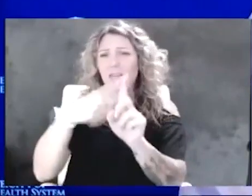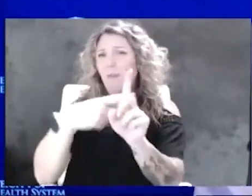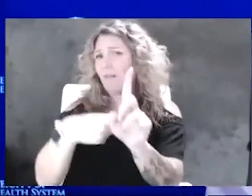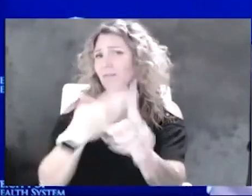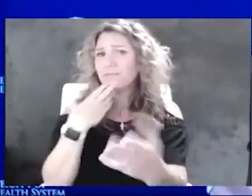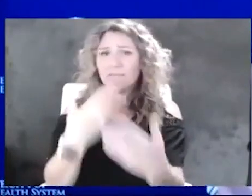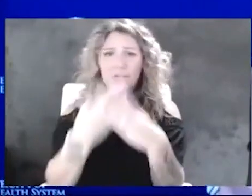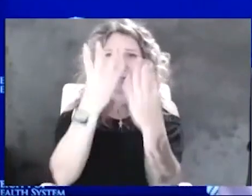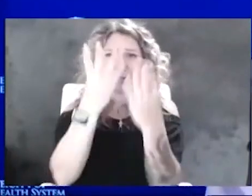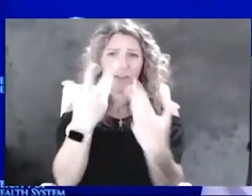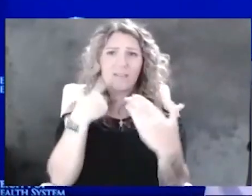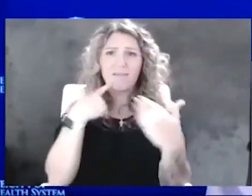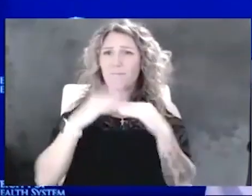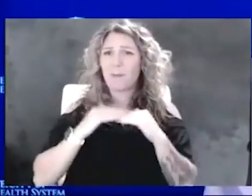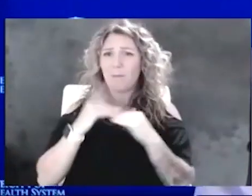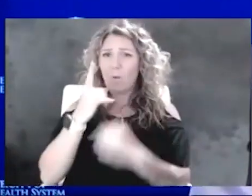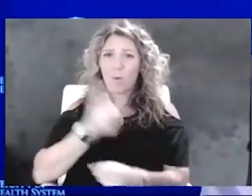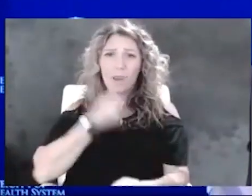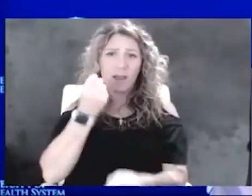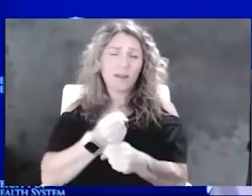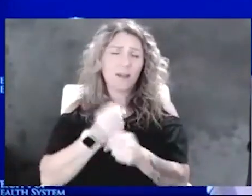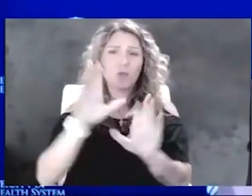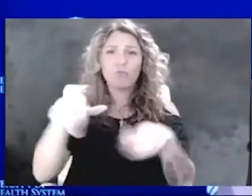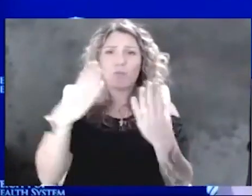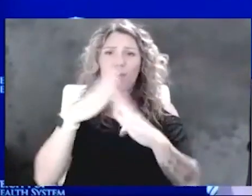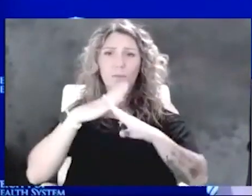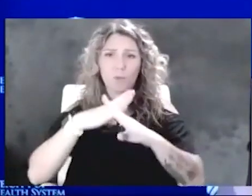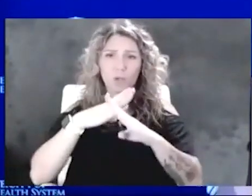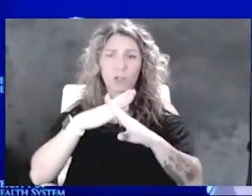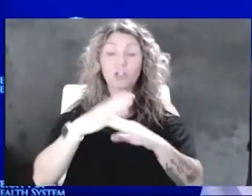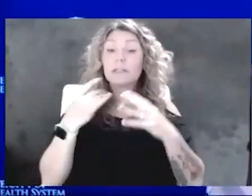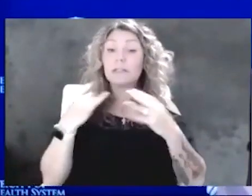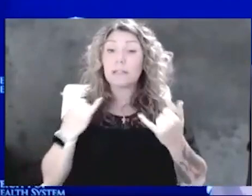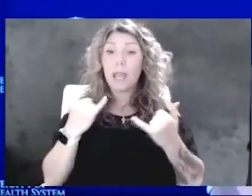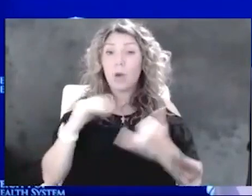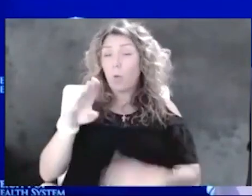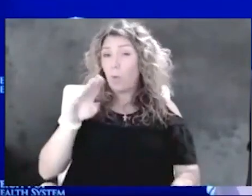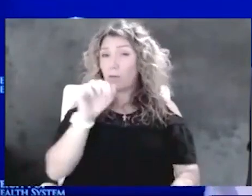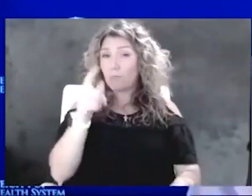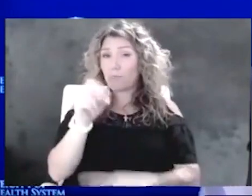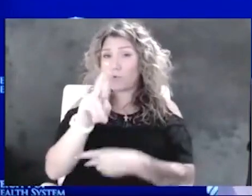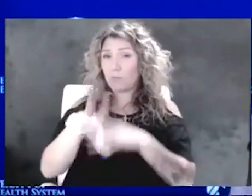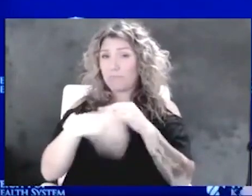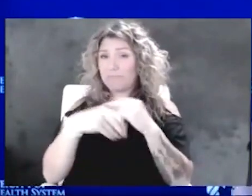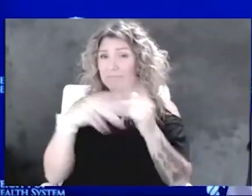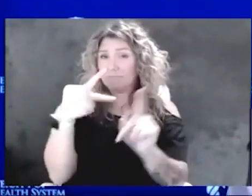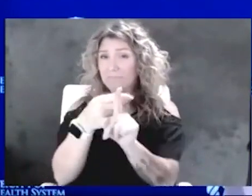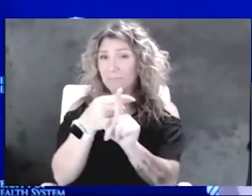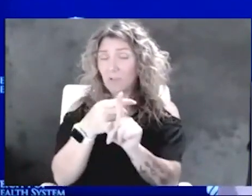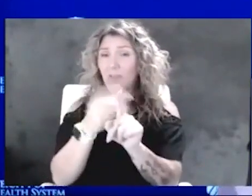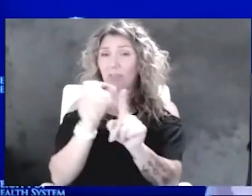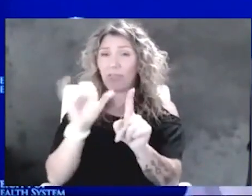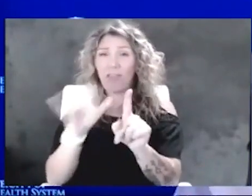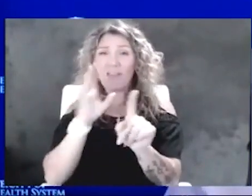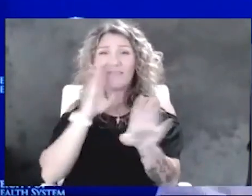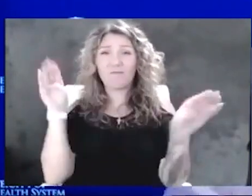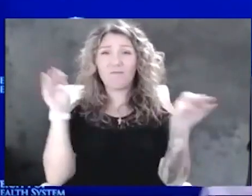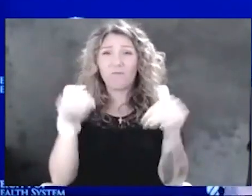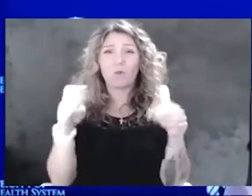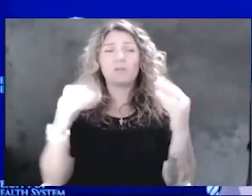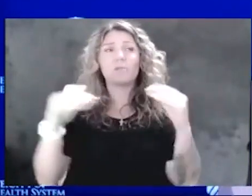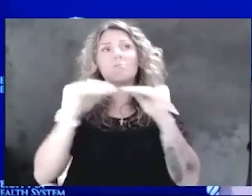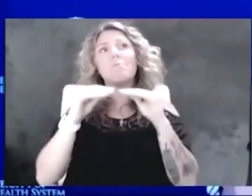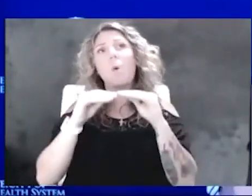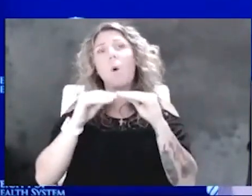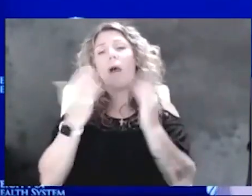year that you provide protection. Now, some of the booster talk or the additional dosing is directed more towards, again,